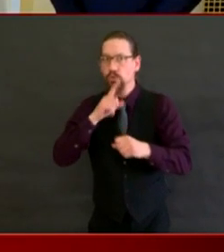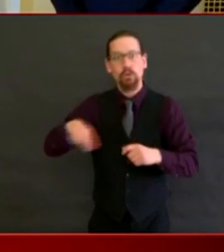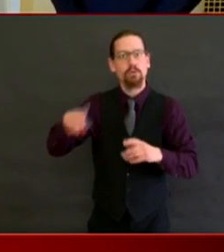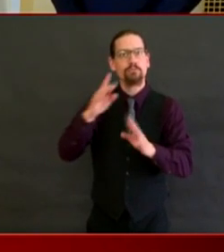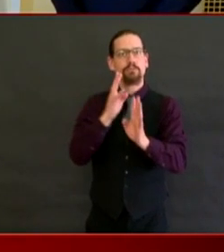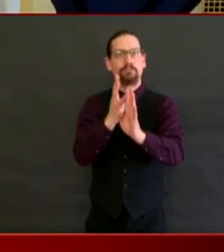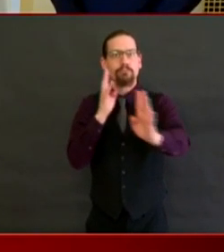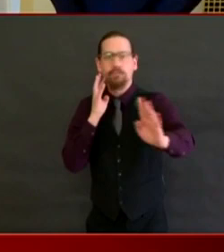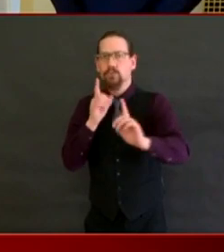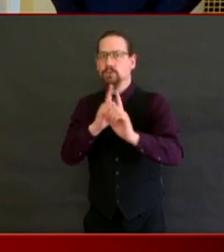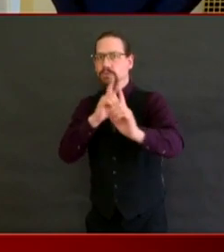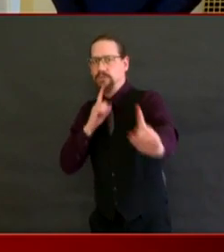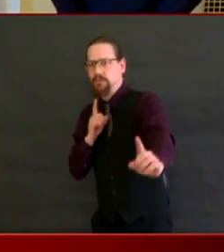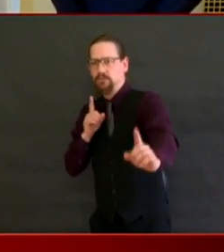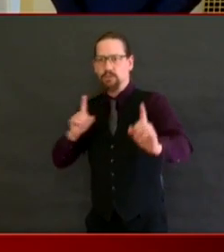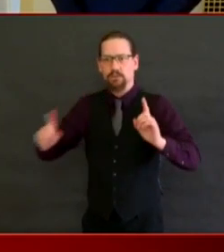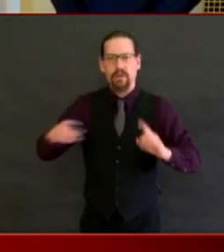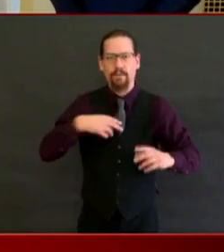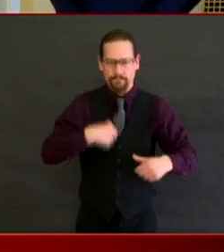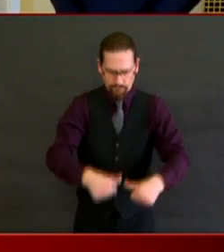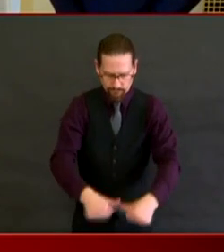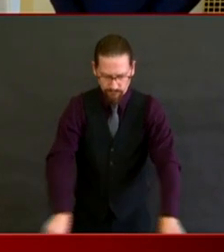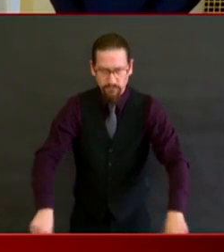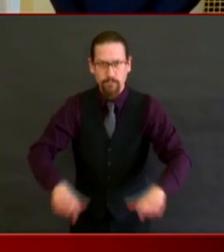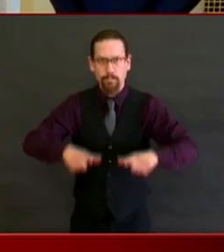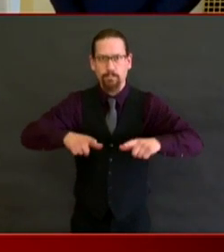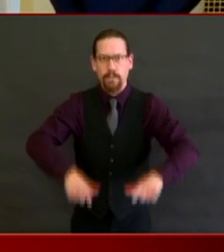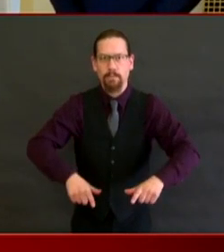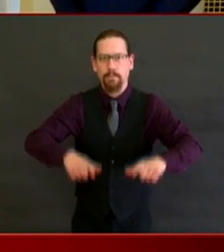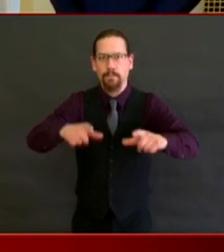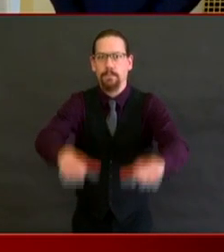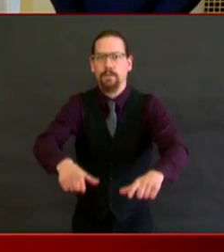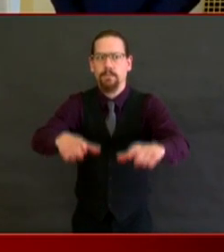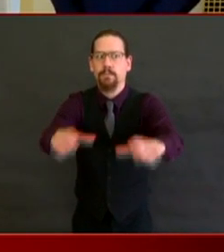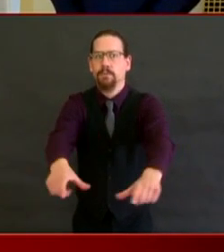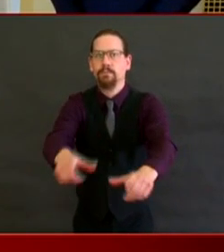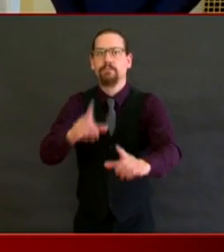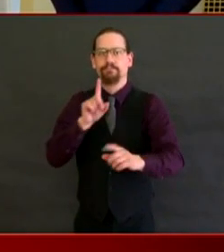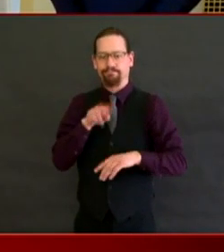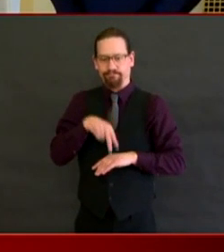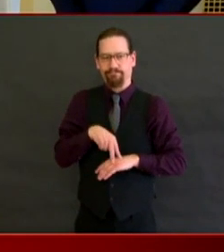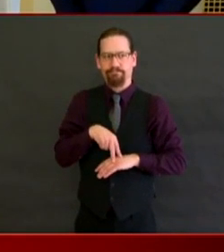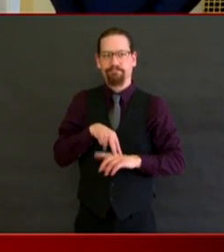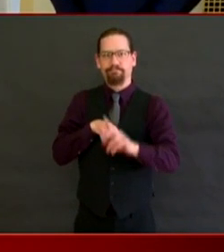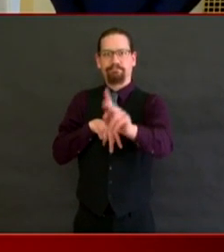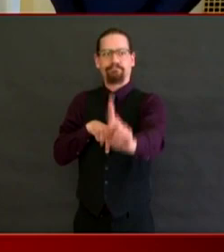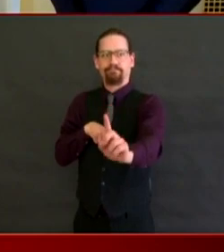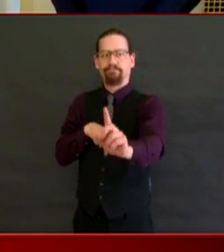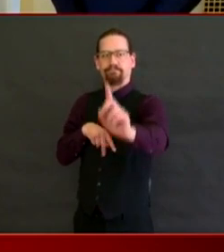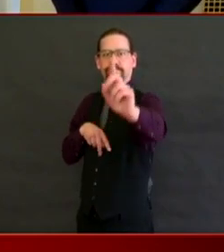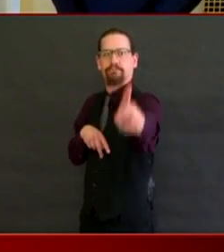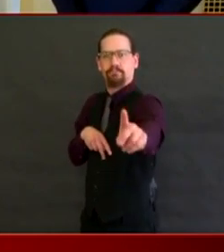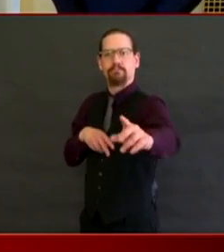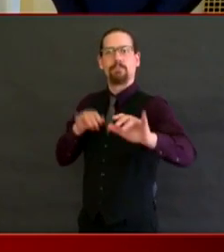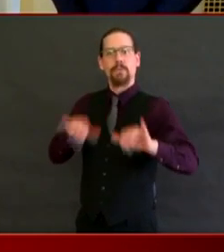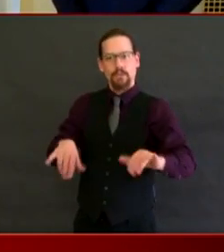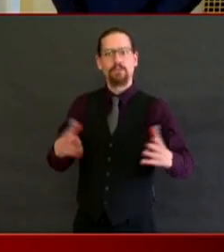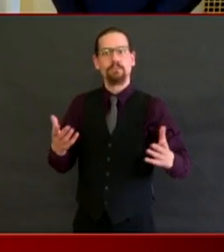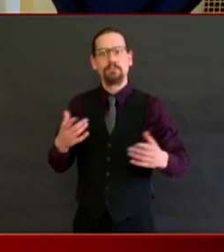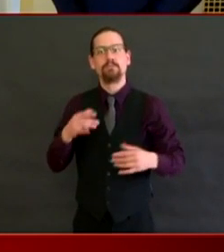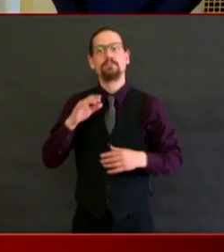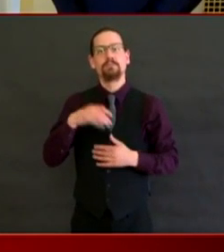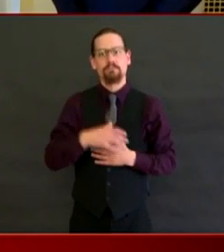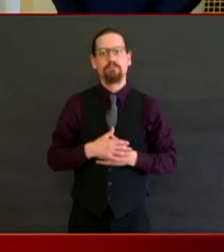and whatnot, and they are doing a good job of it. This is back to my balance. I'm trying not to totally destroy our